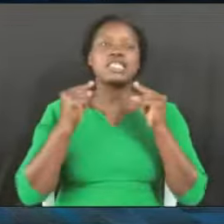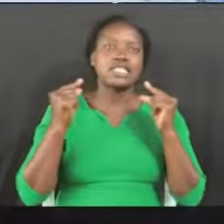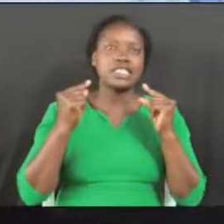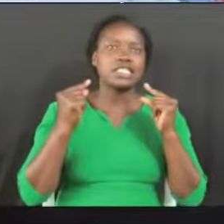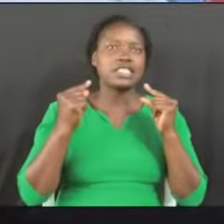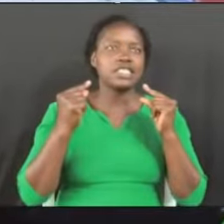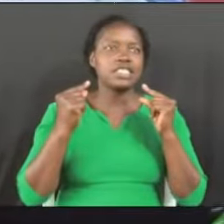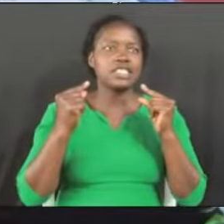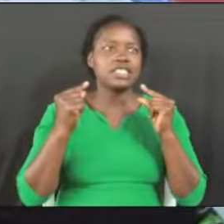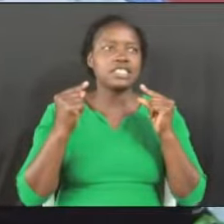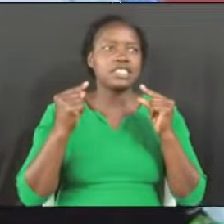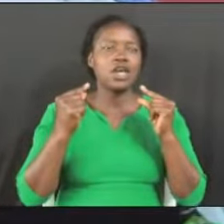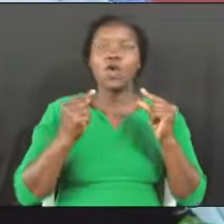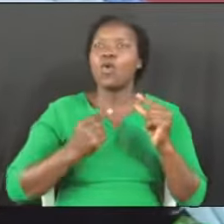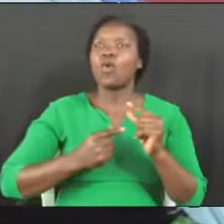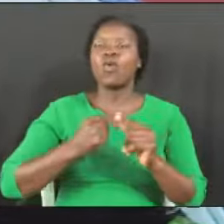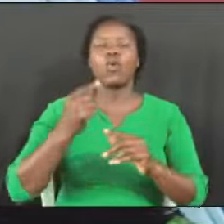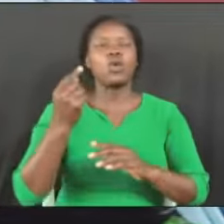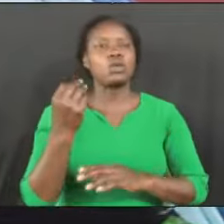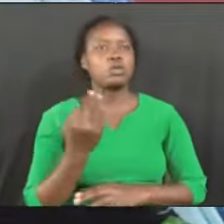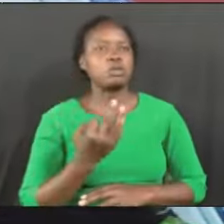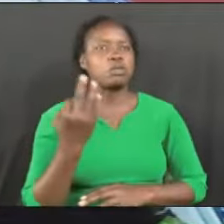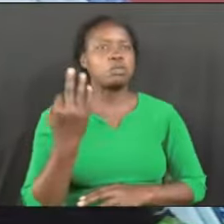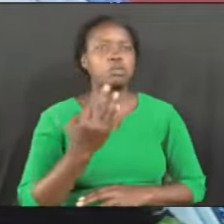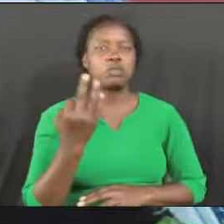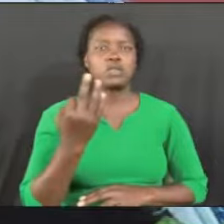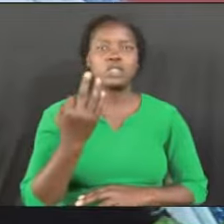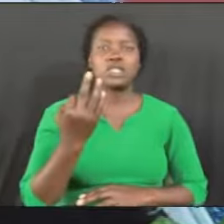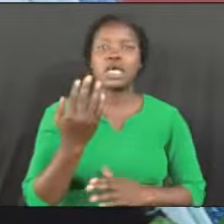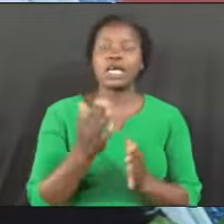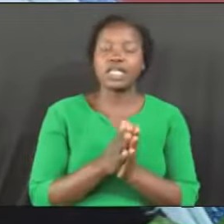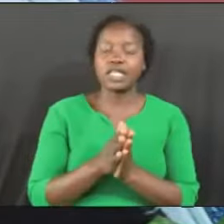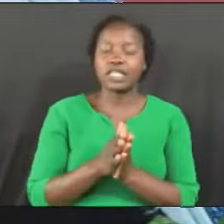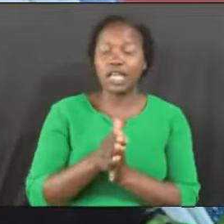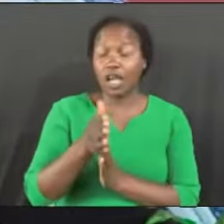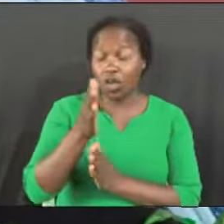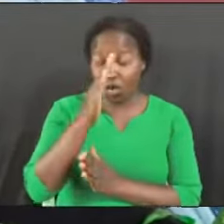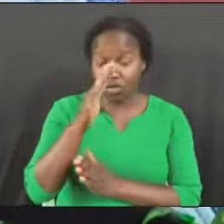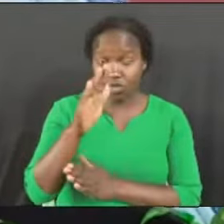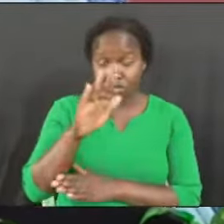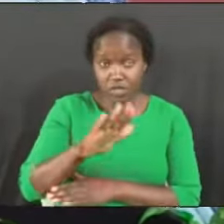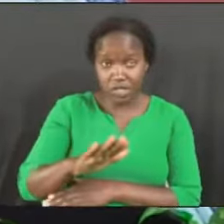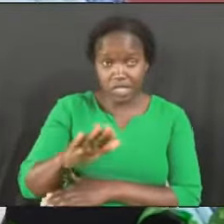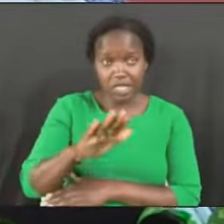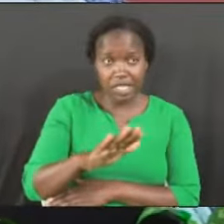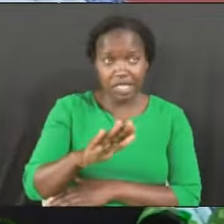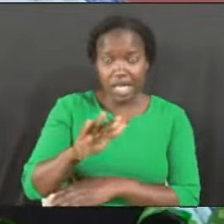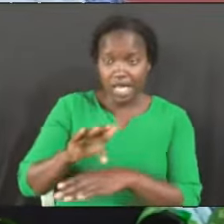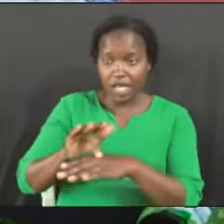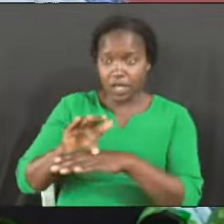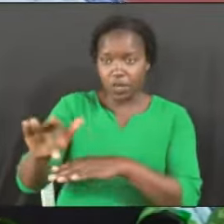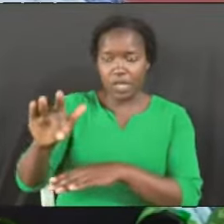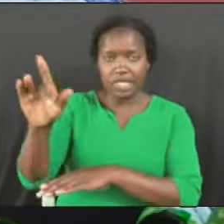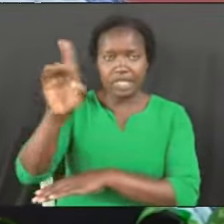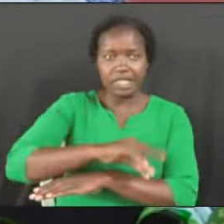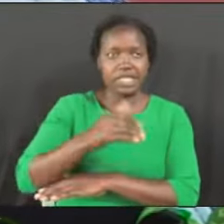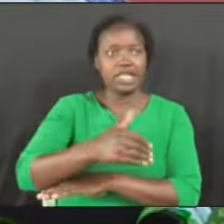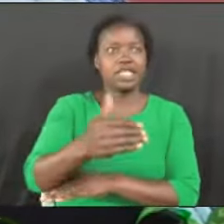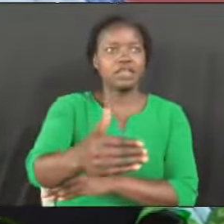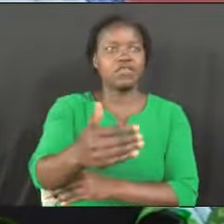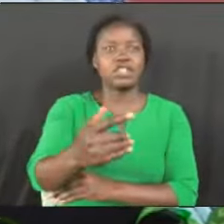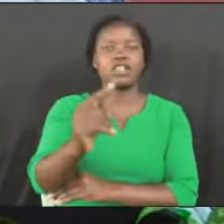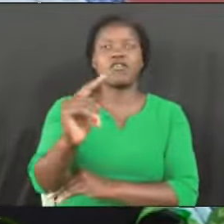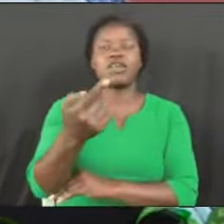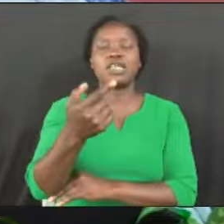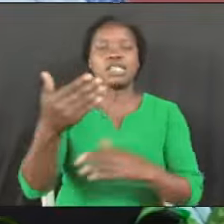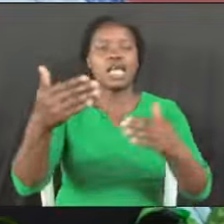the priests would minister in both apartments. He went daily into the first apartment,